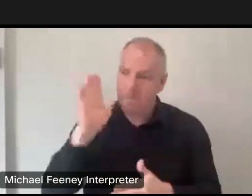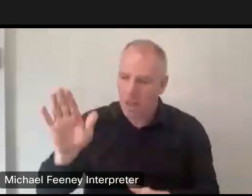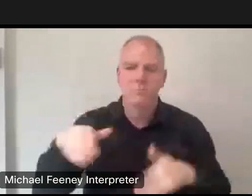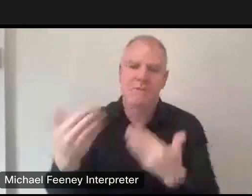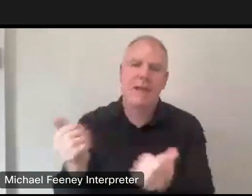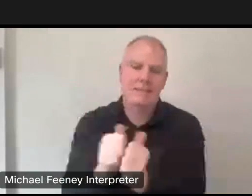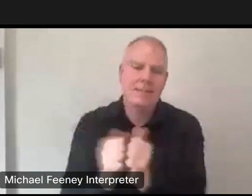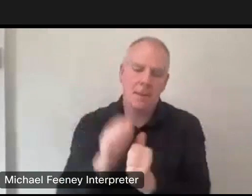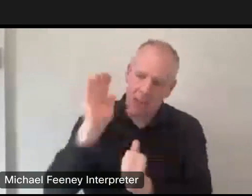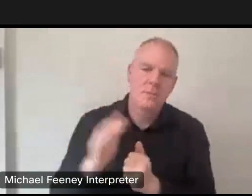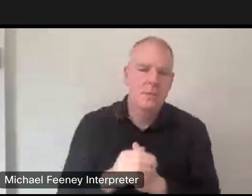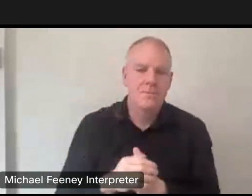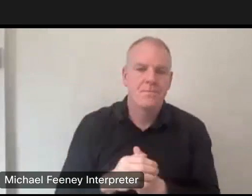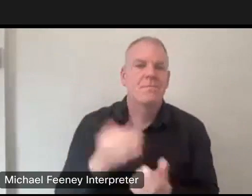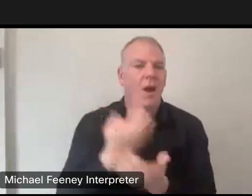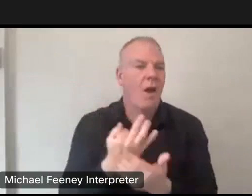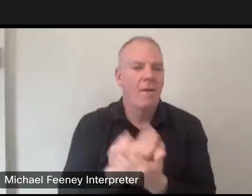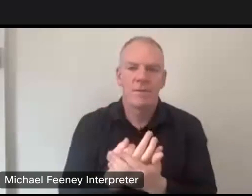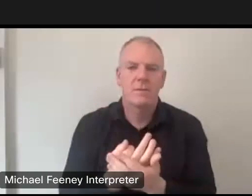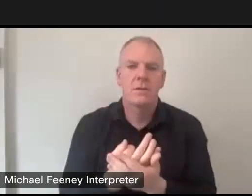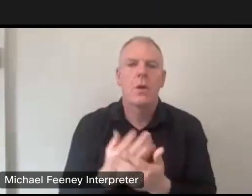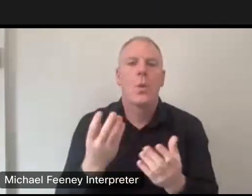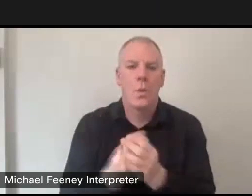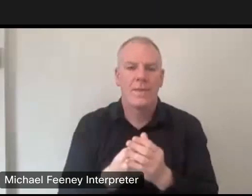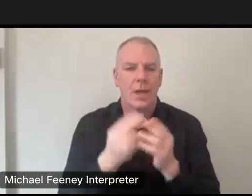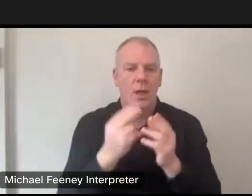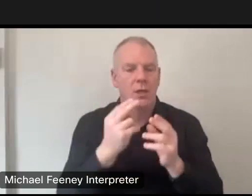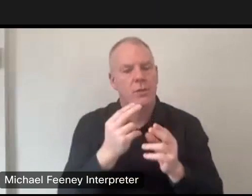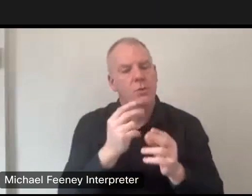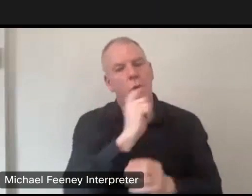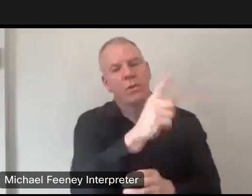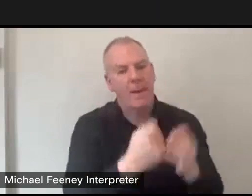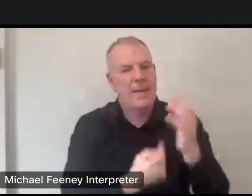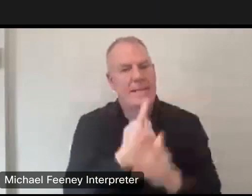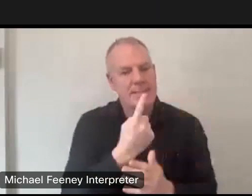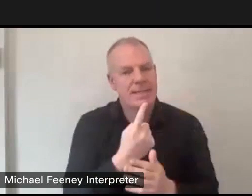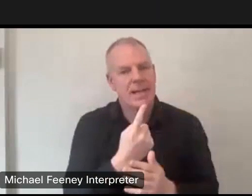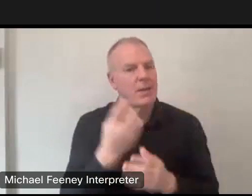with them of the notifiable incident, and it will be offence not to do that.